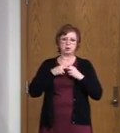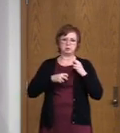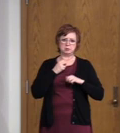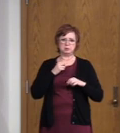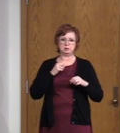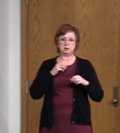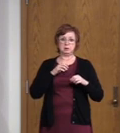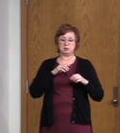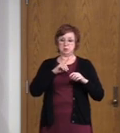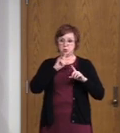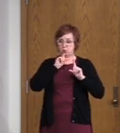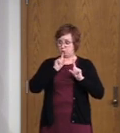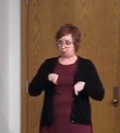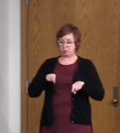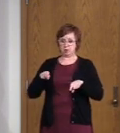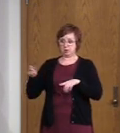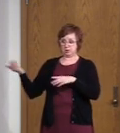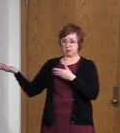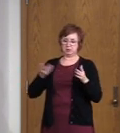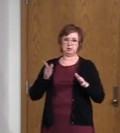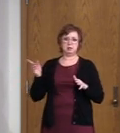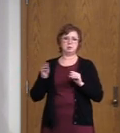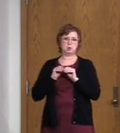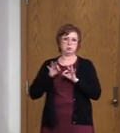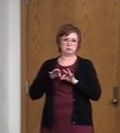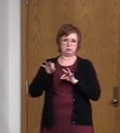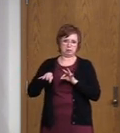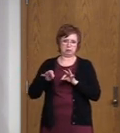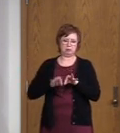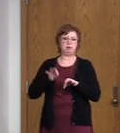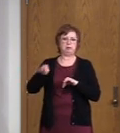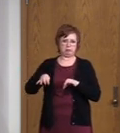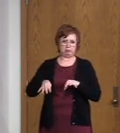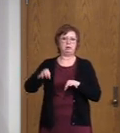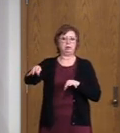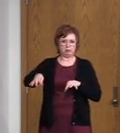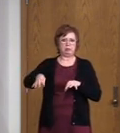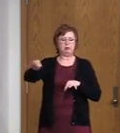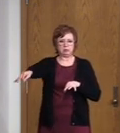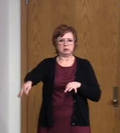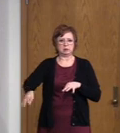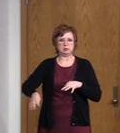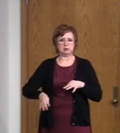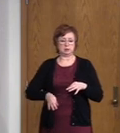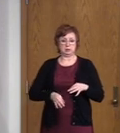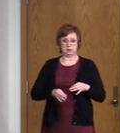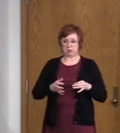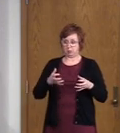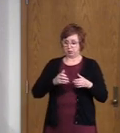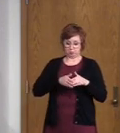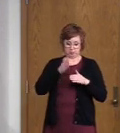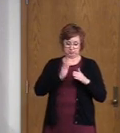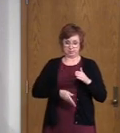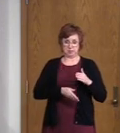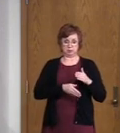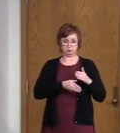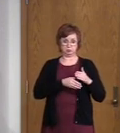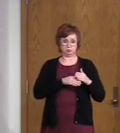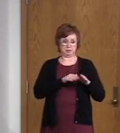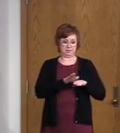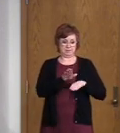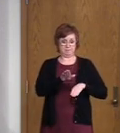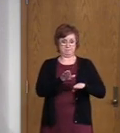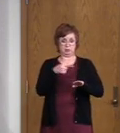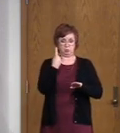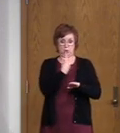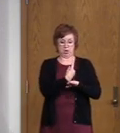vaccine, and those delays are going to extend the time it will take us to finish phase 1, but also may disrupt our